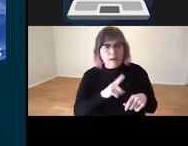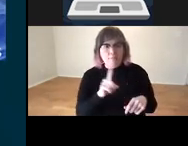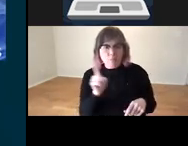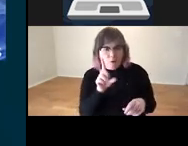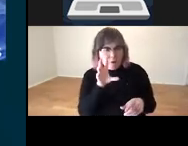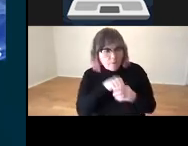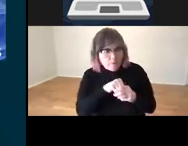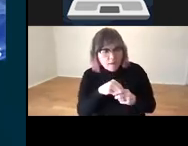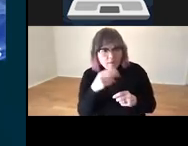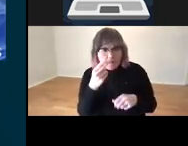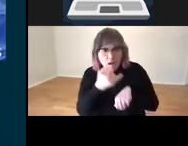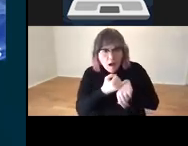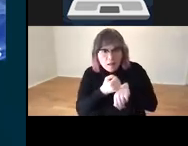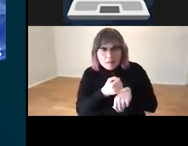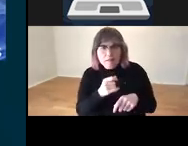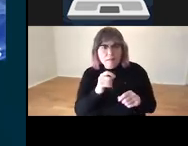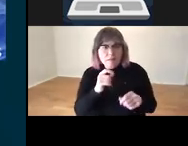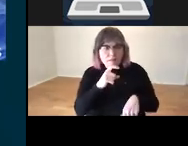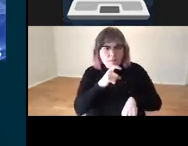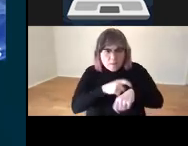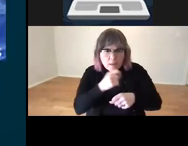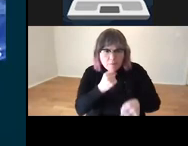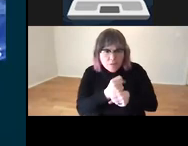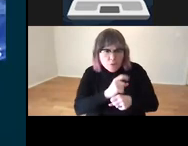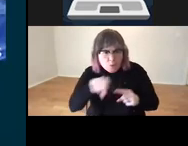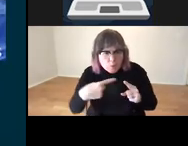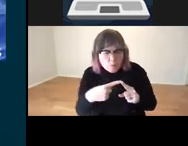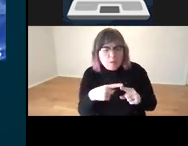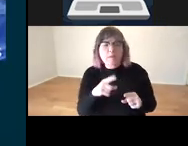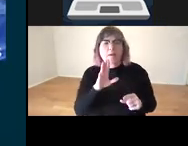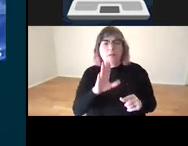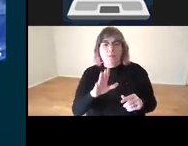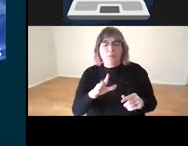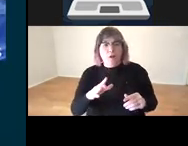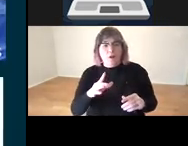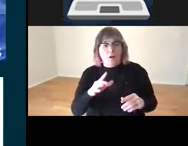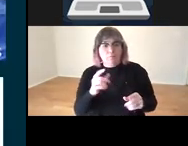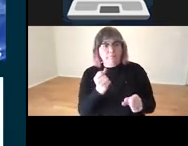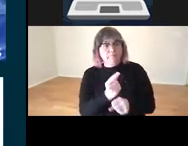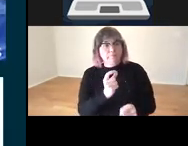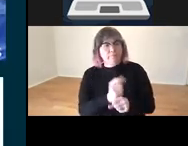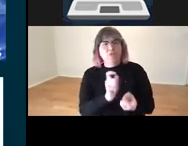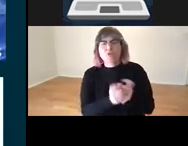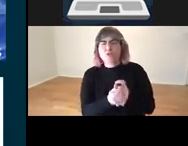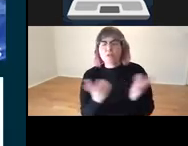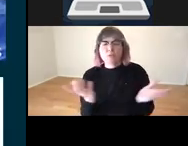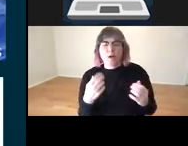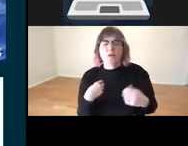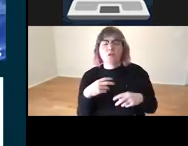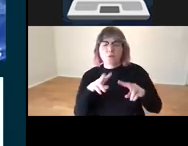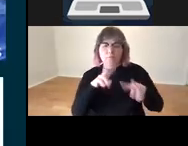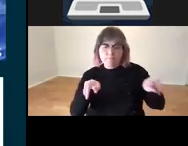the Hawaiian Islands? What time of year are they there? And how do their presence change from year to year? And so I'm interested in looking at the recordings